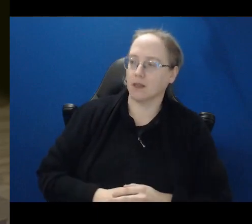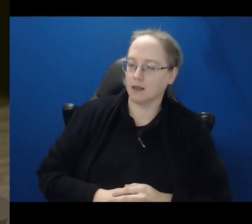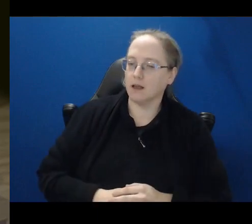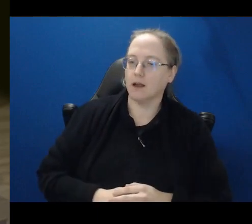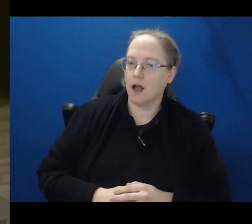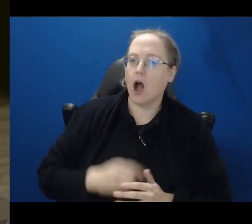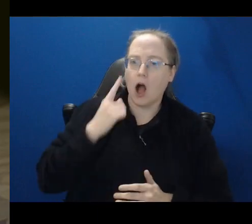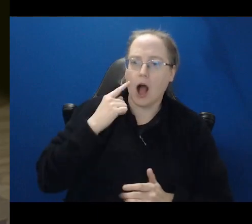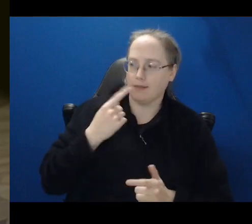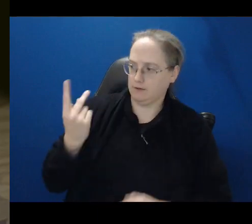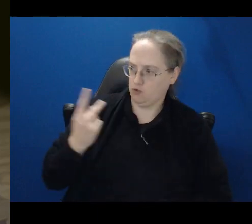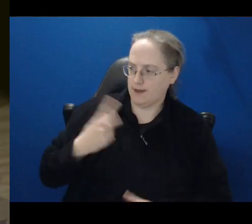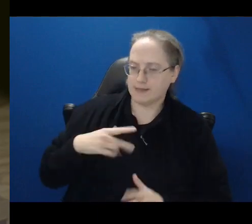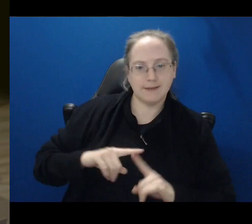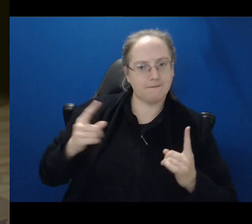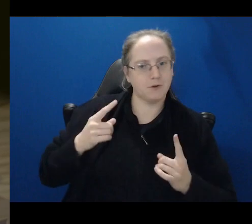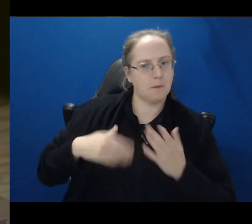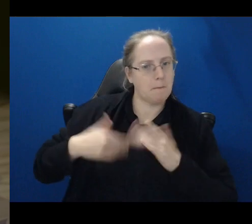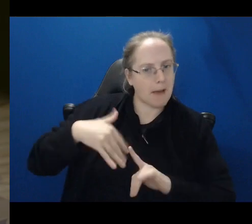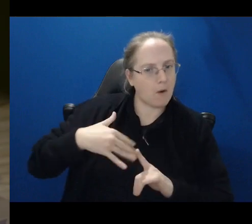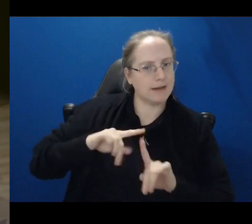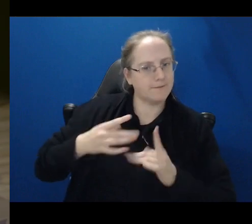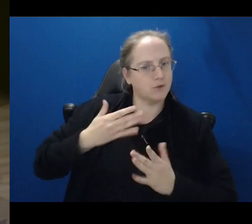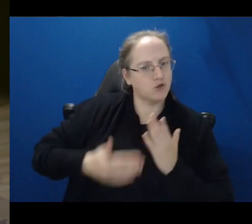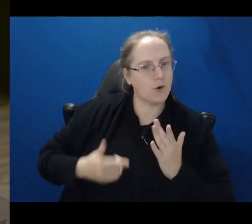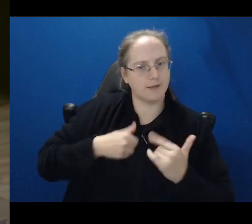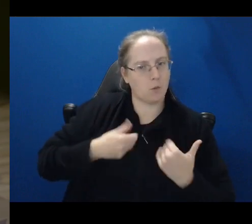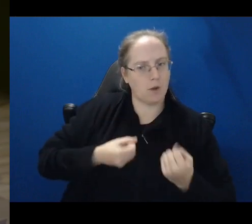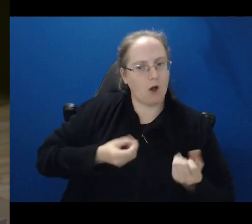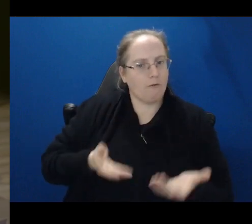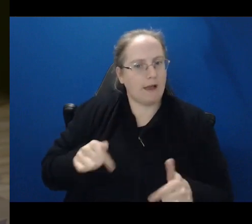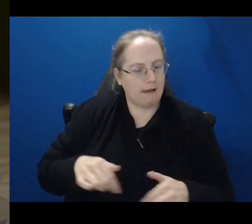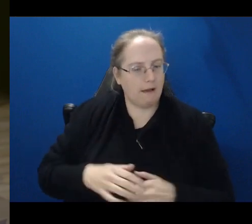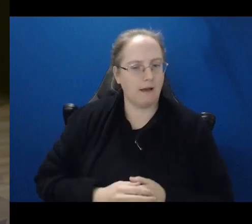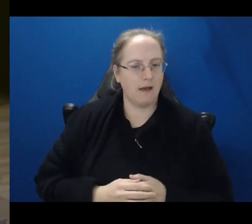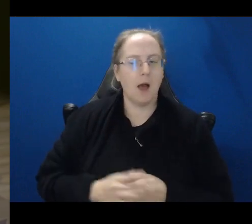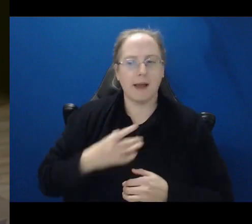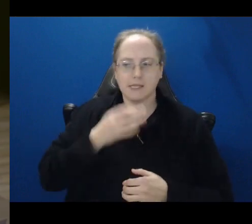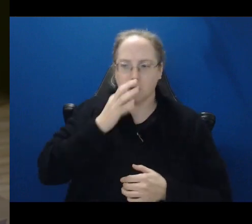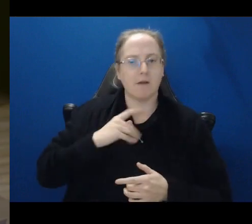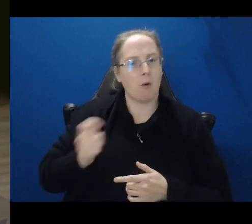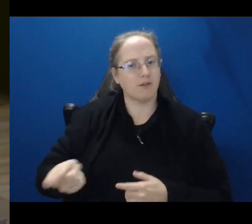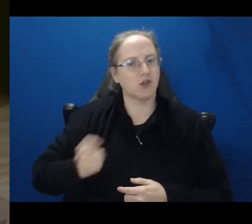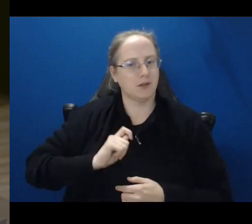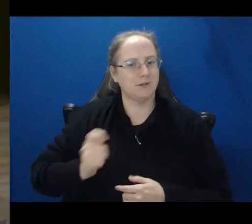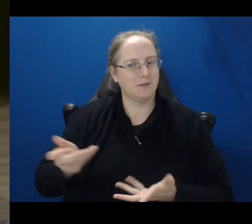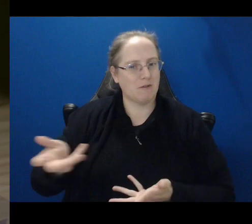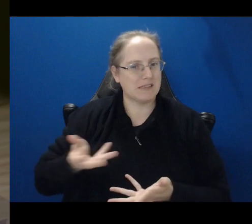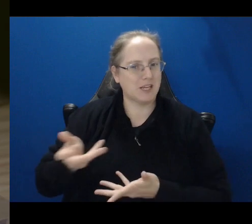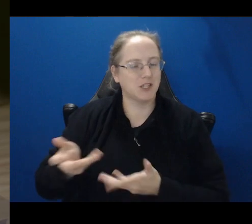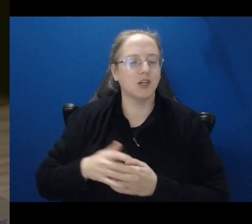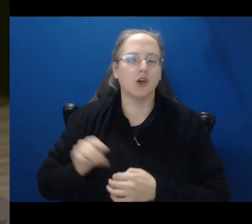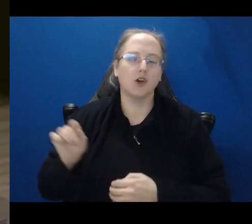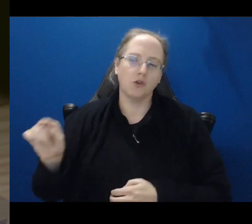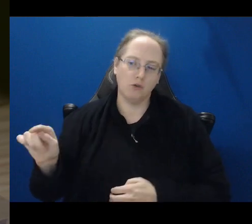to this, but in a way it does go back and forth, the same as you're sort of reading it and reflecting